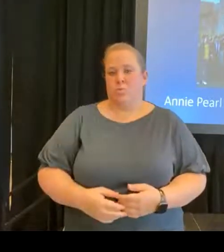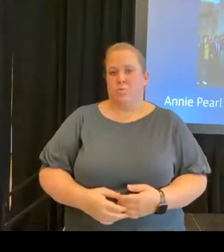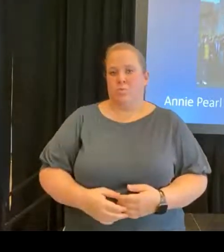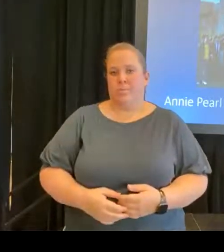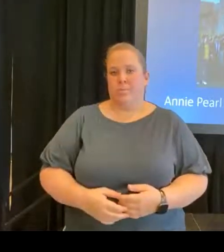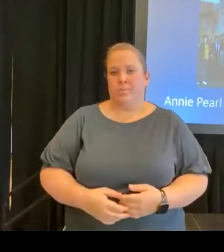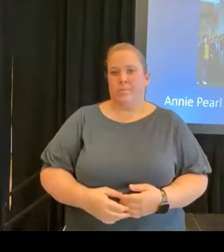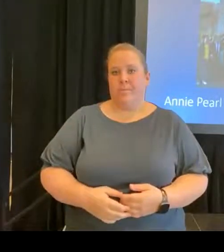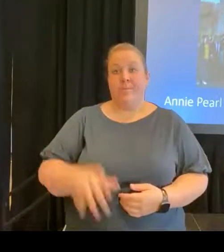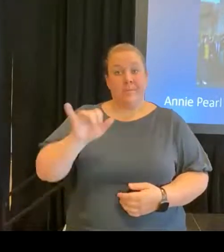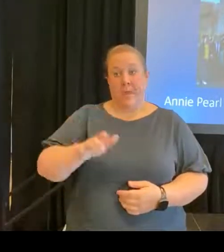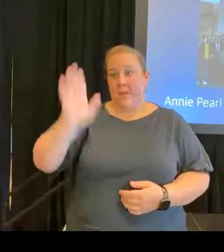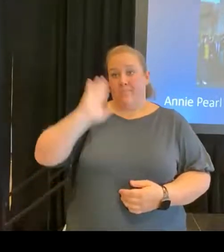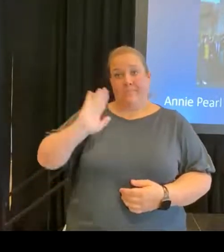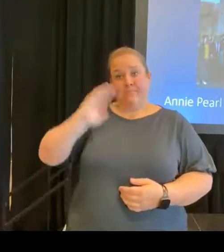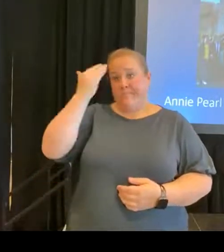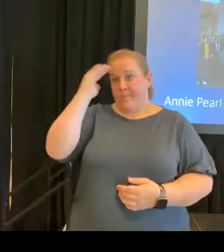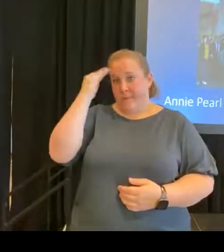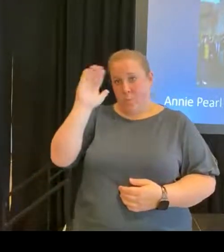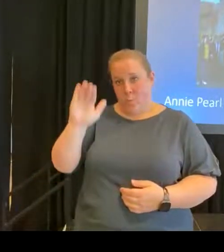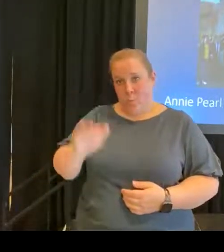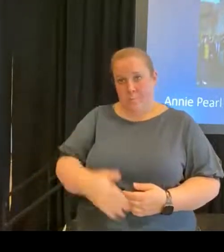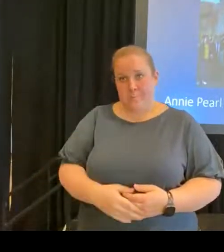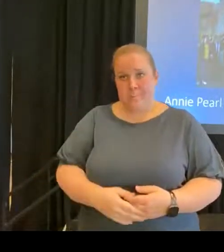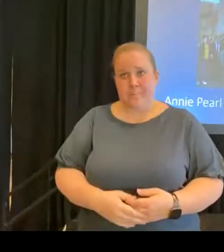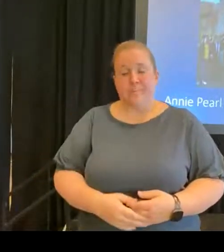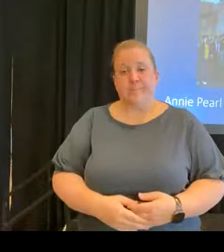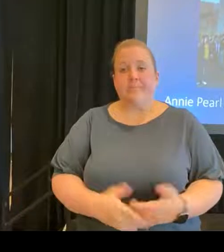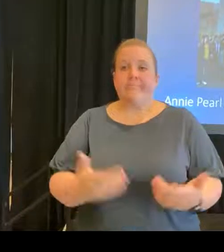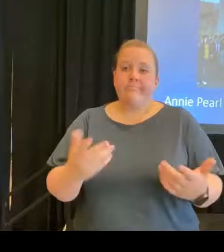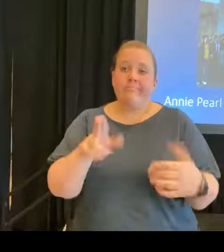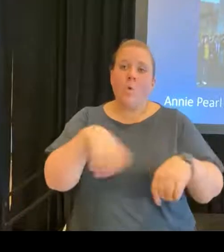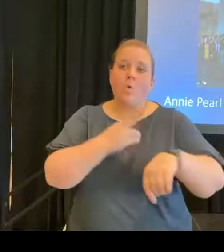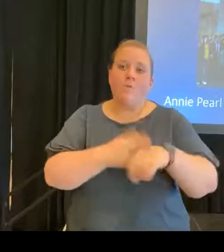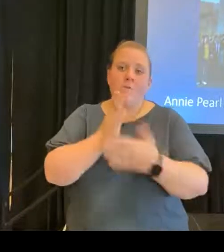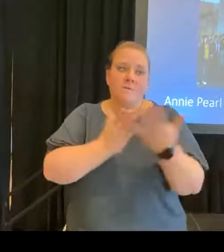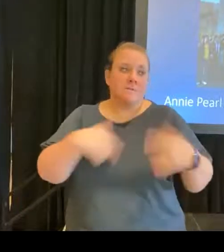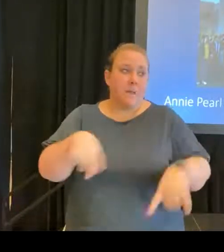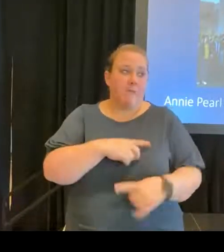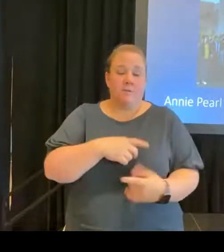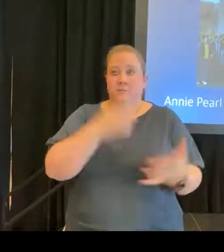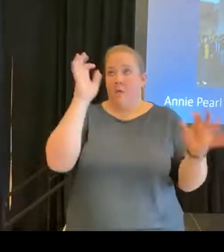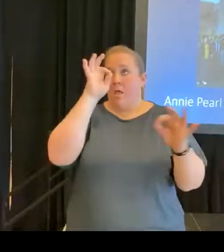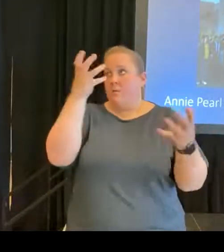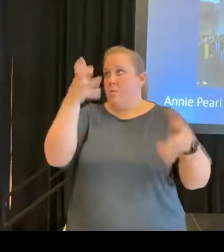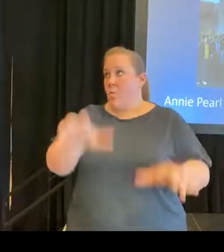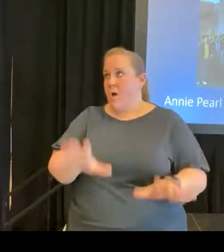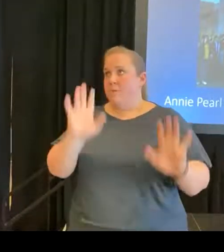We didn't know about that. But of course, some of us don't want to know.